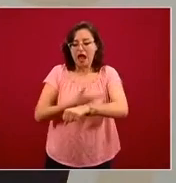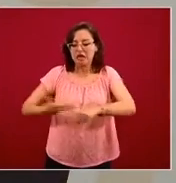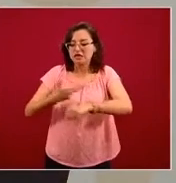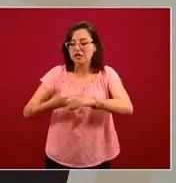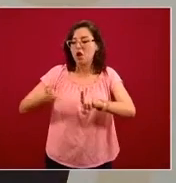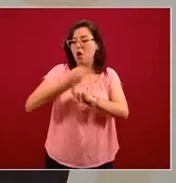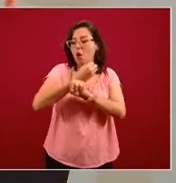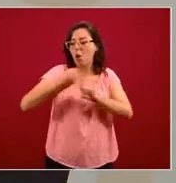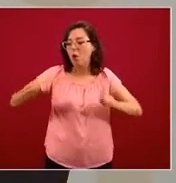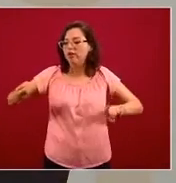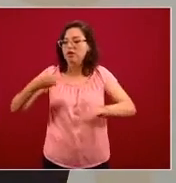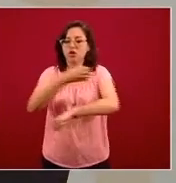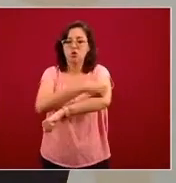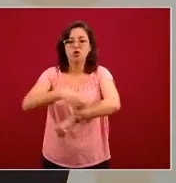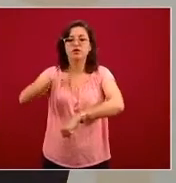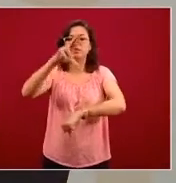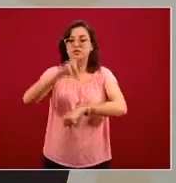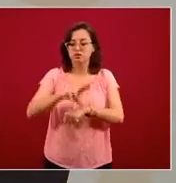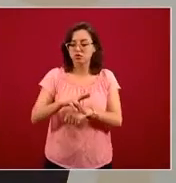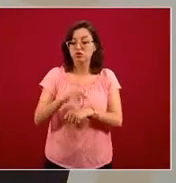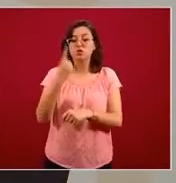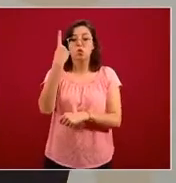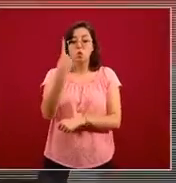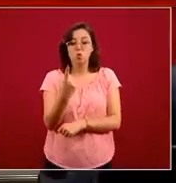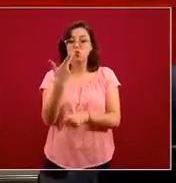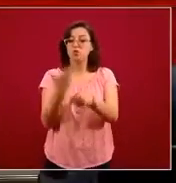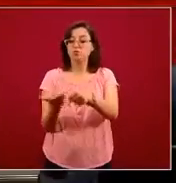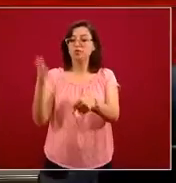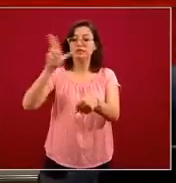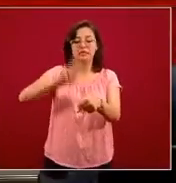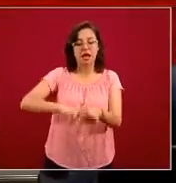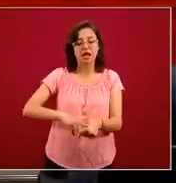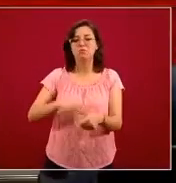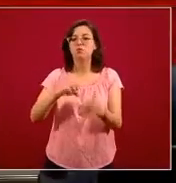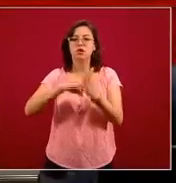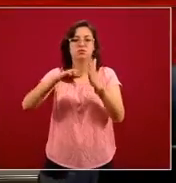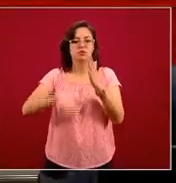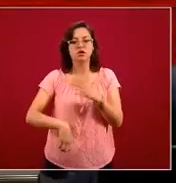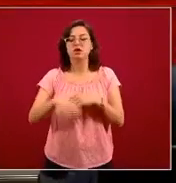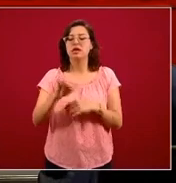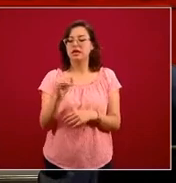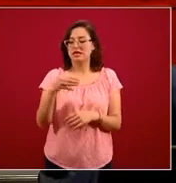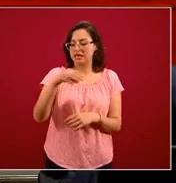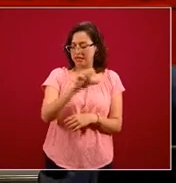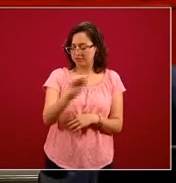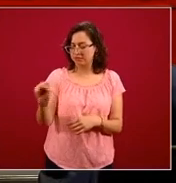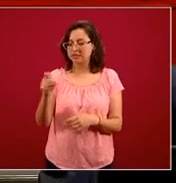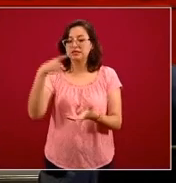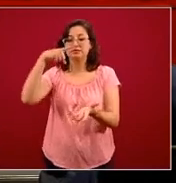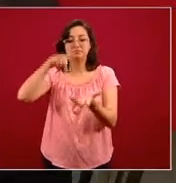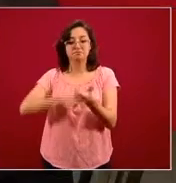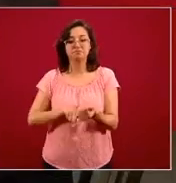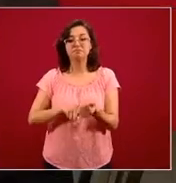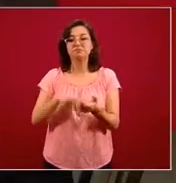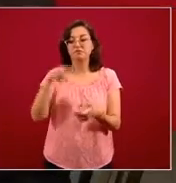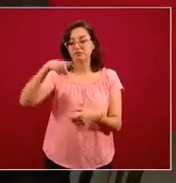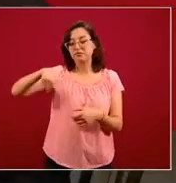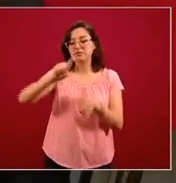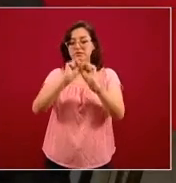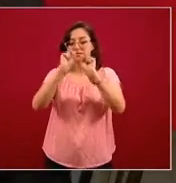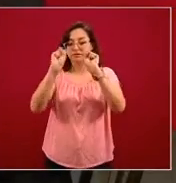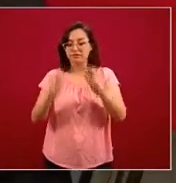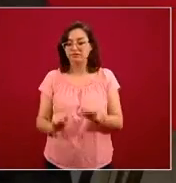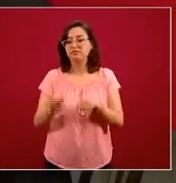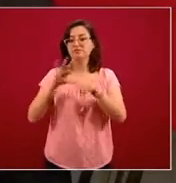seen that. We understand that. We need coordination and support. For example, IMSS, the National Institute of